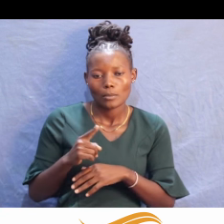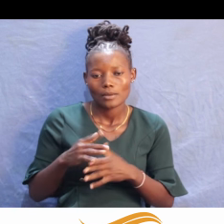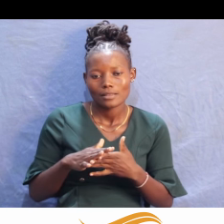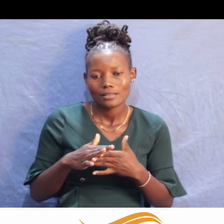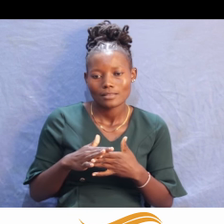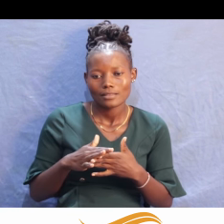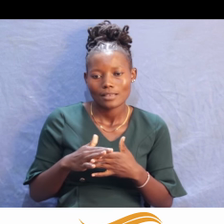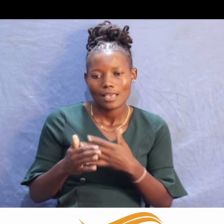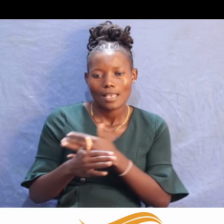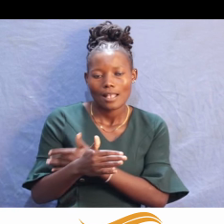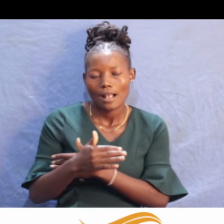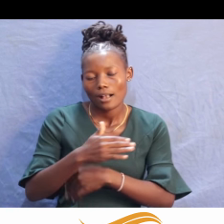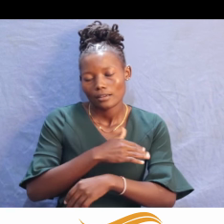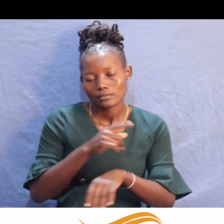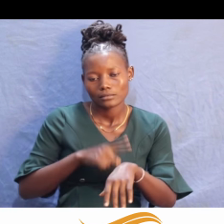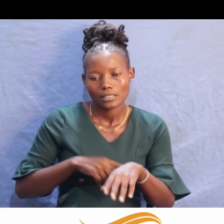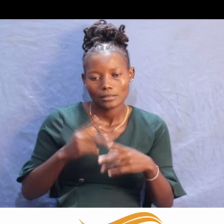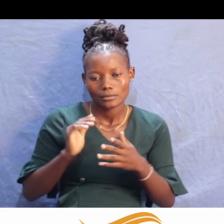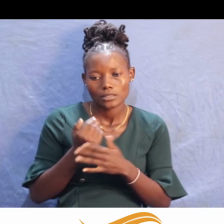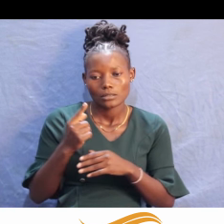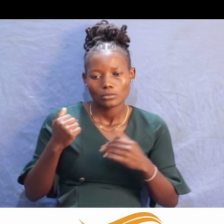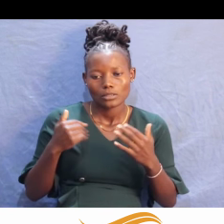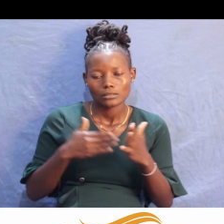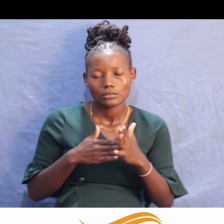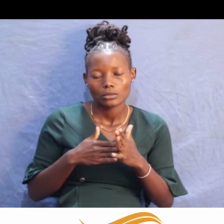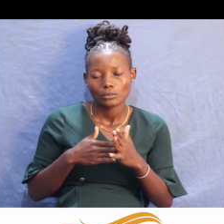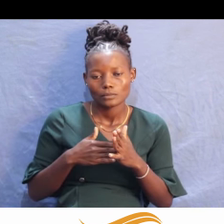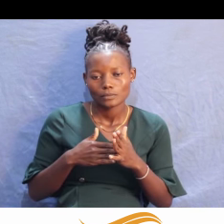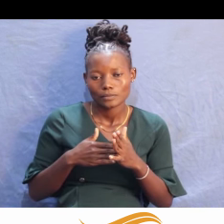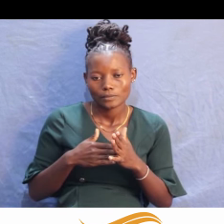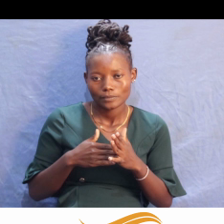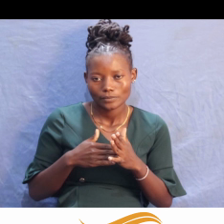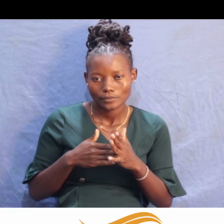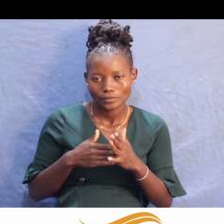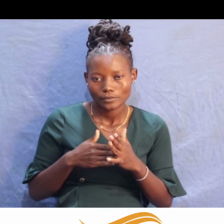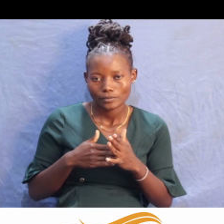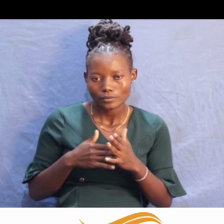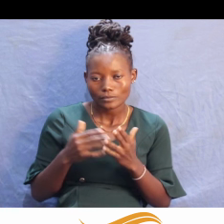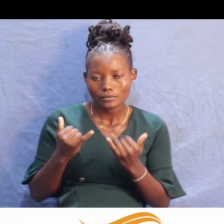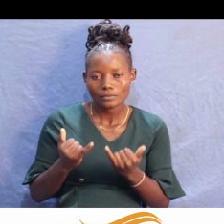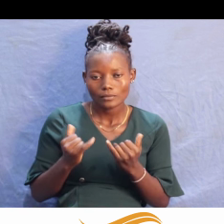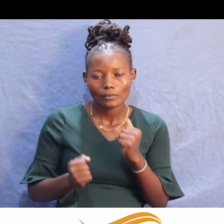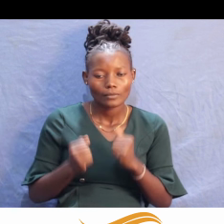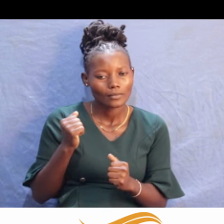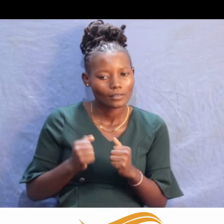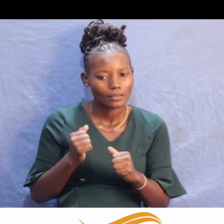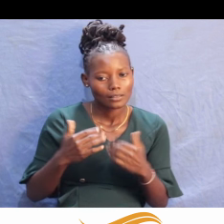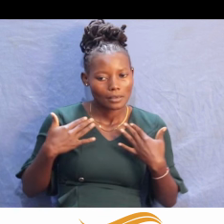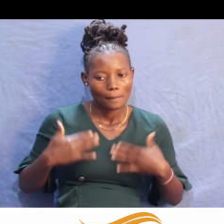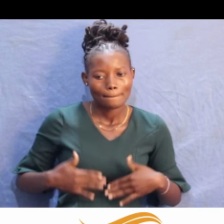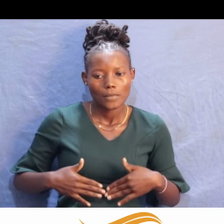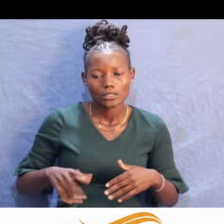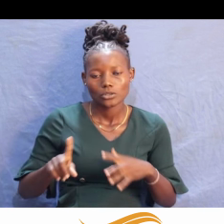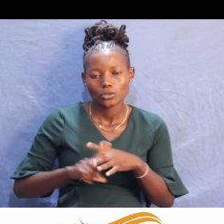the patient or the person stops. He just can't do it. The athletic person starts